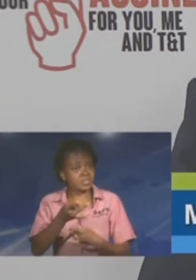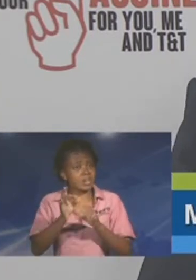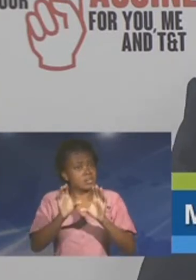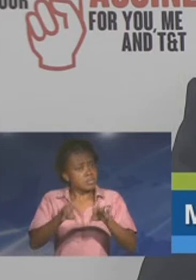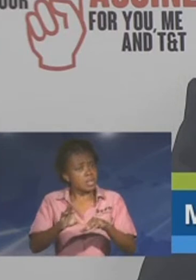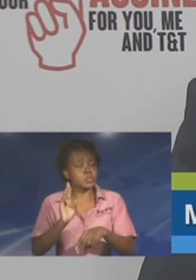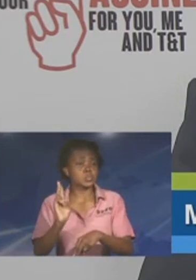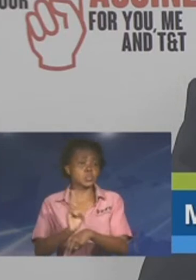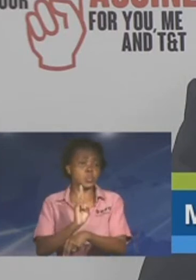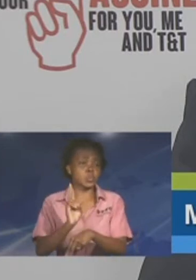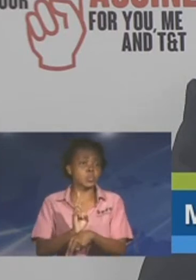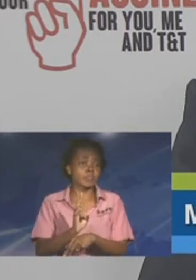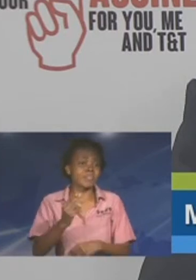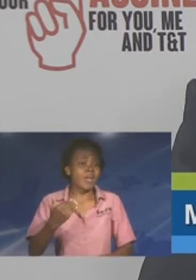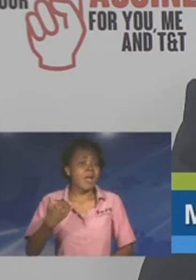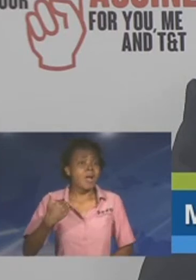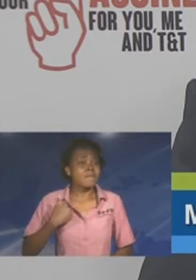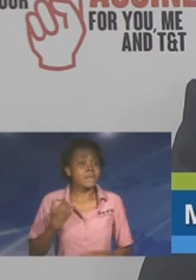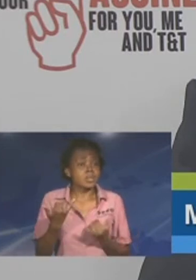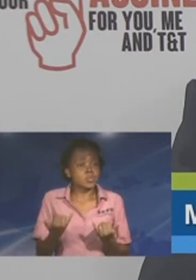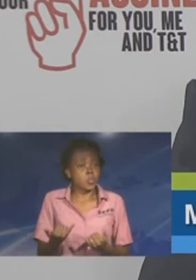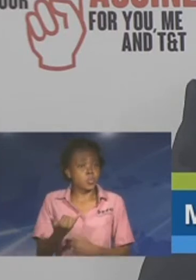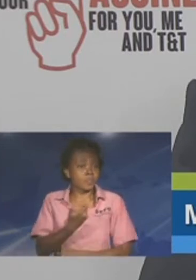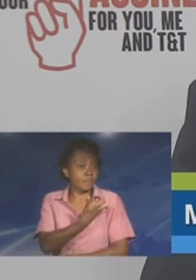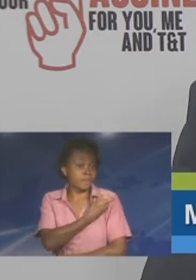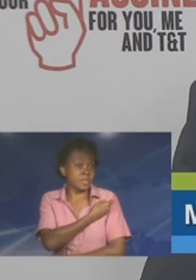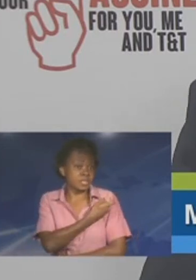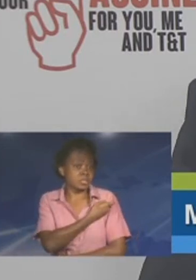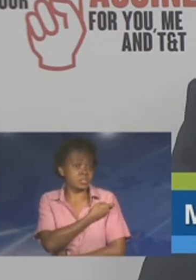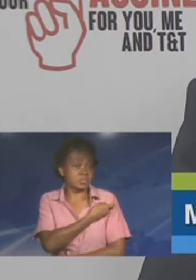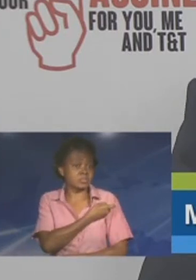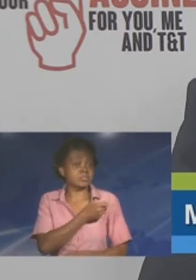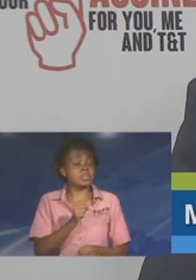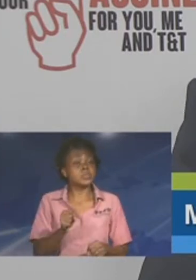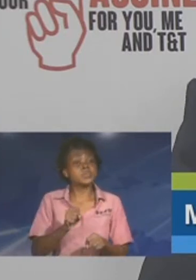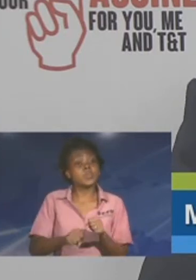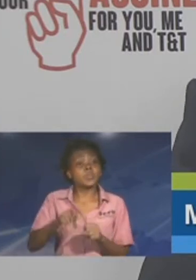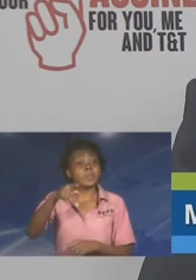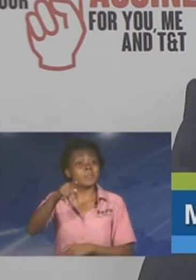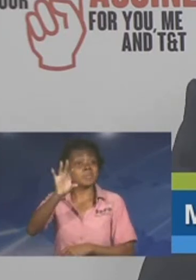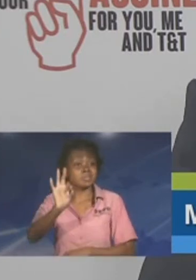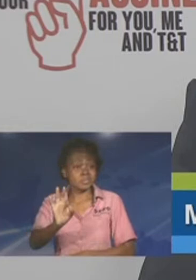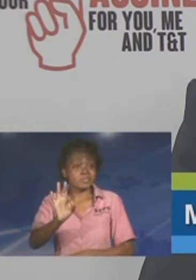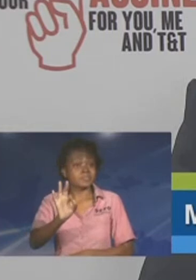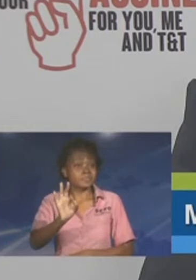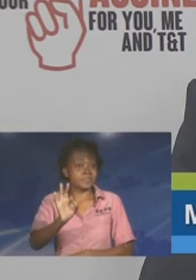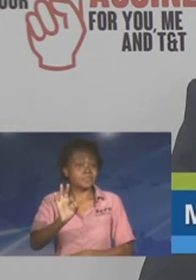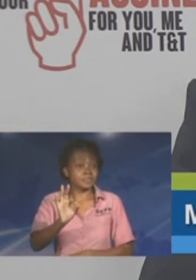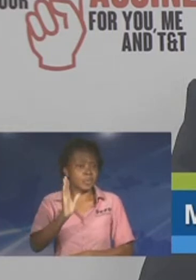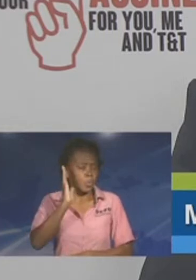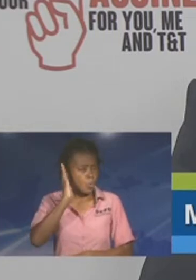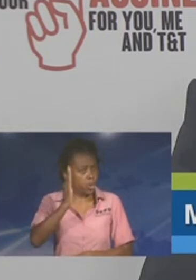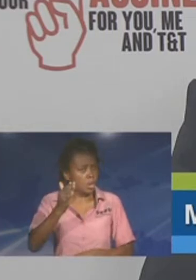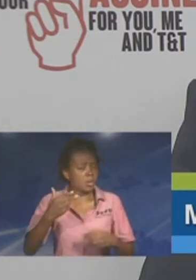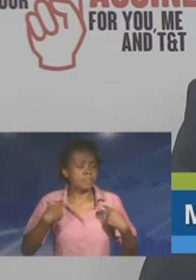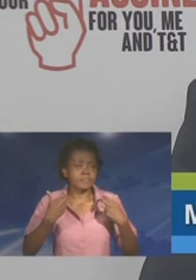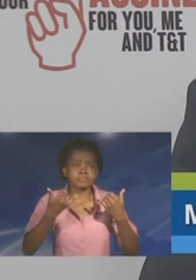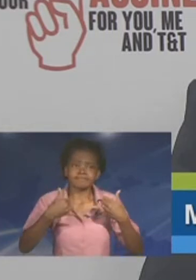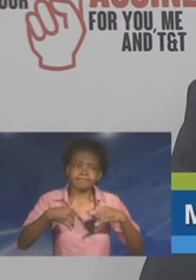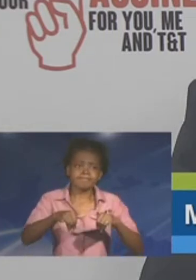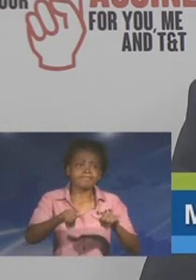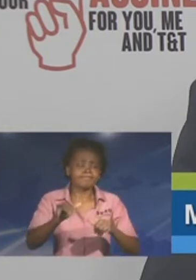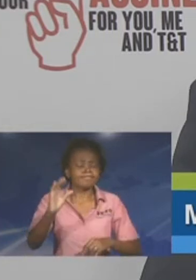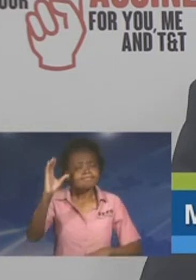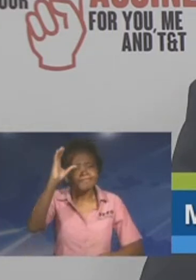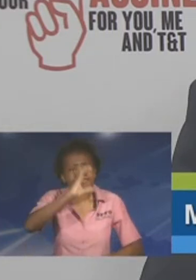vaccines. So Pfizer vaccines, we will continue to look